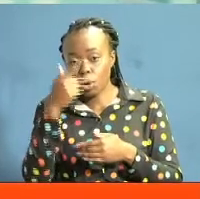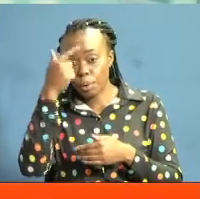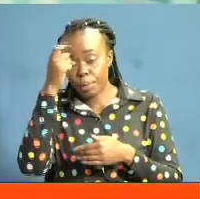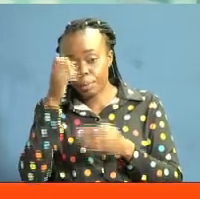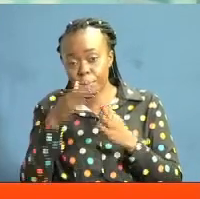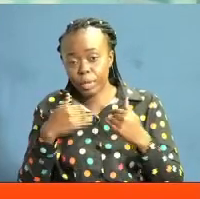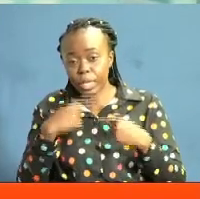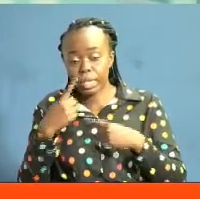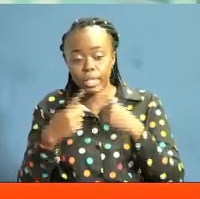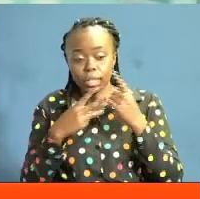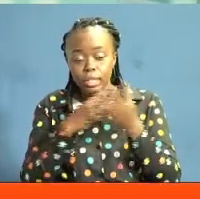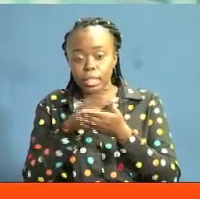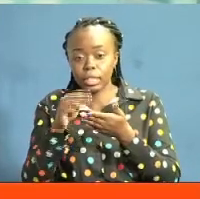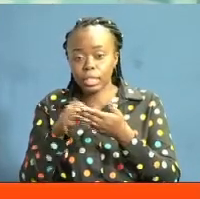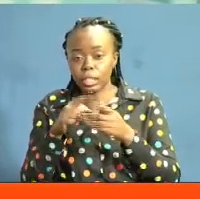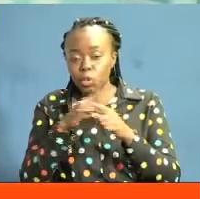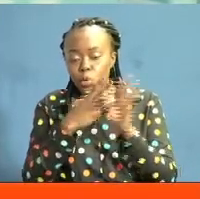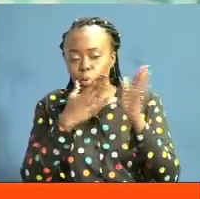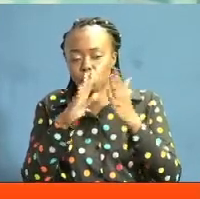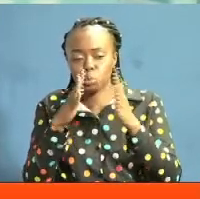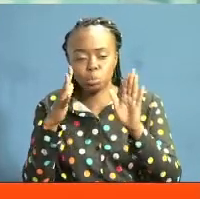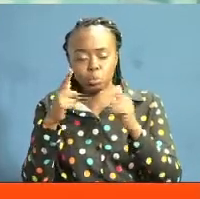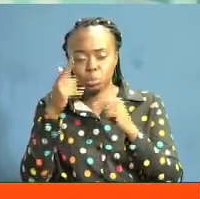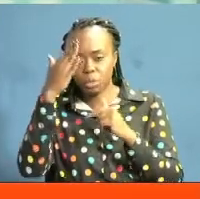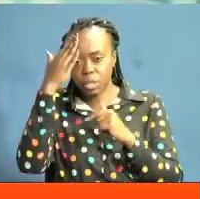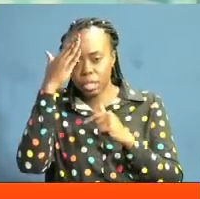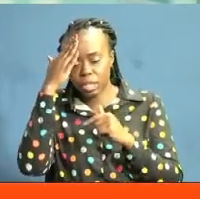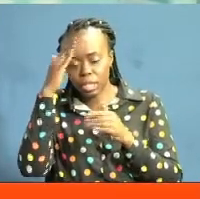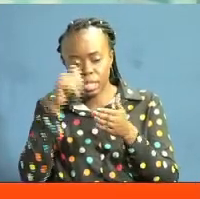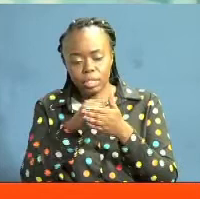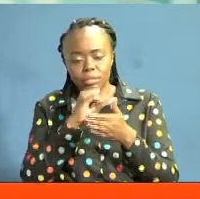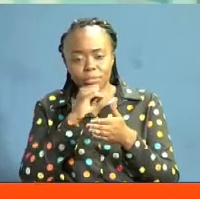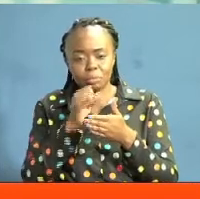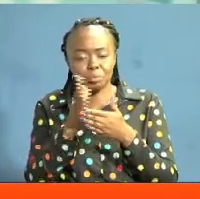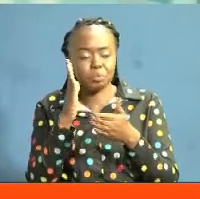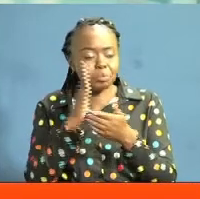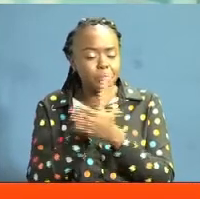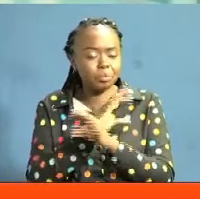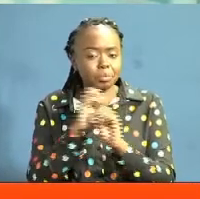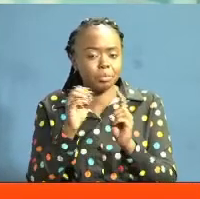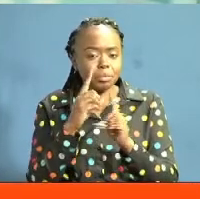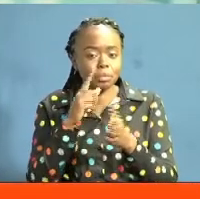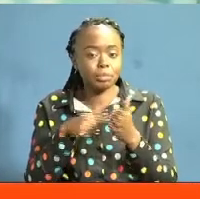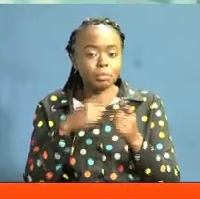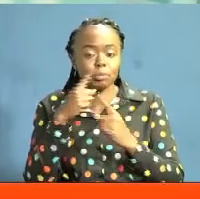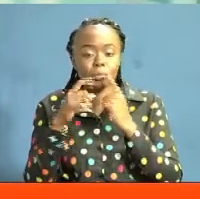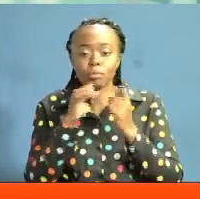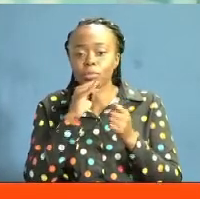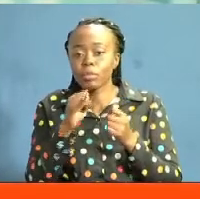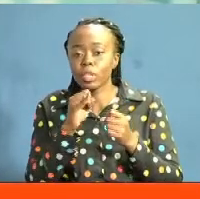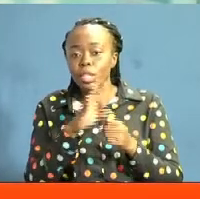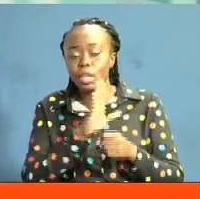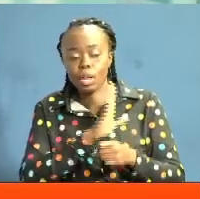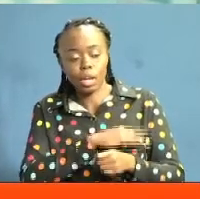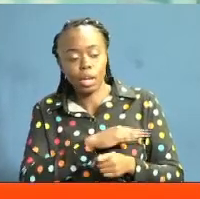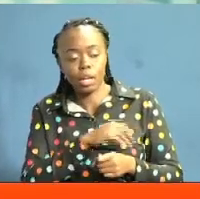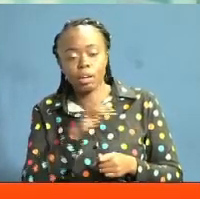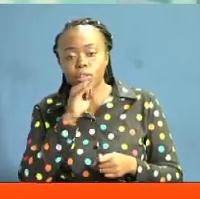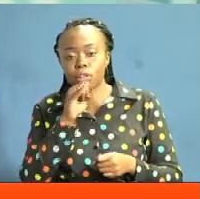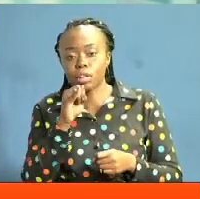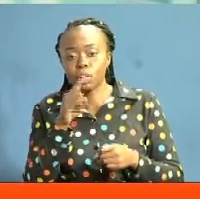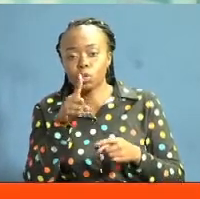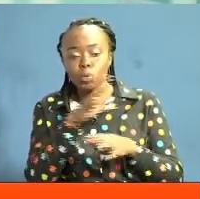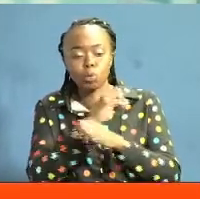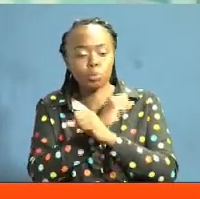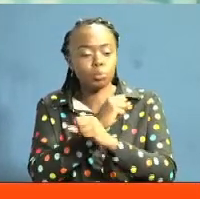told them not to go for that bash, they think that is rejection. Teenager, what I want to tell you is mommy is looking to